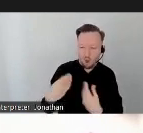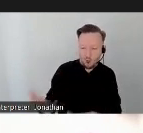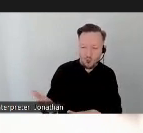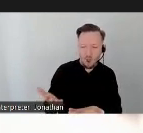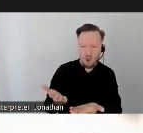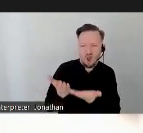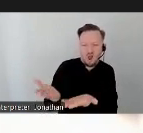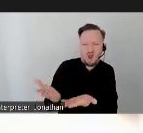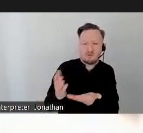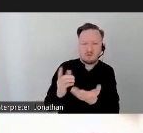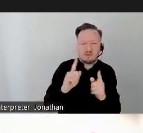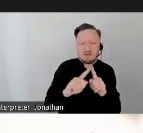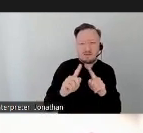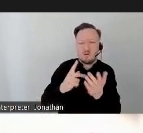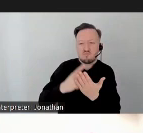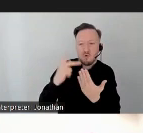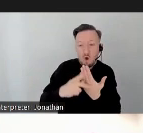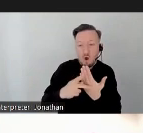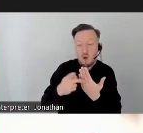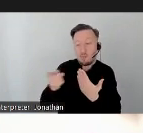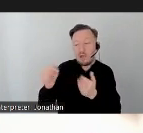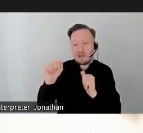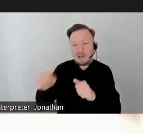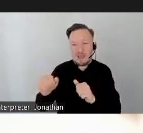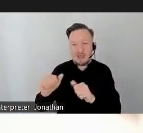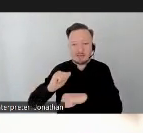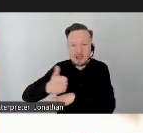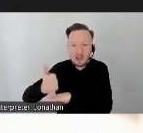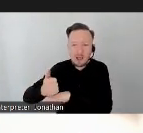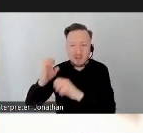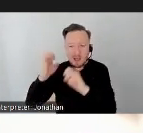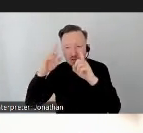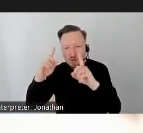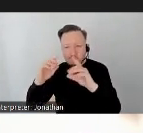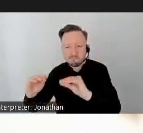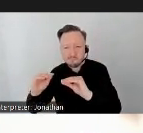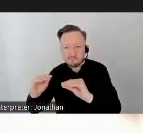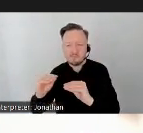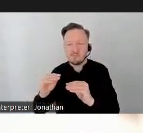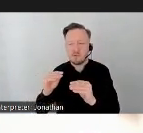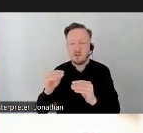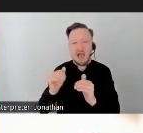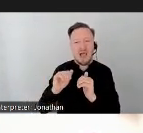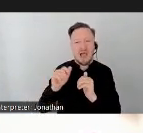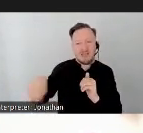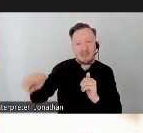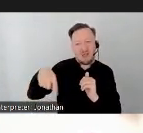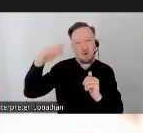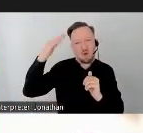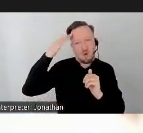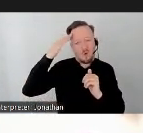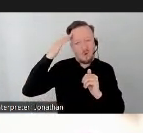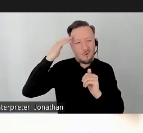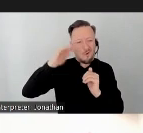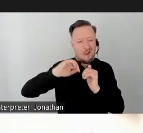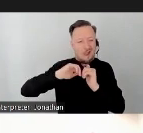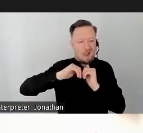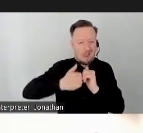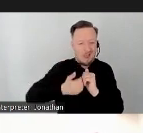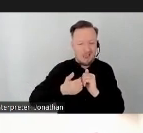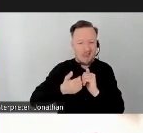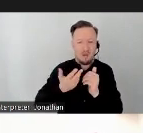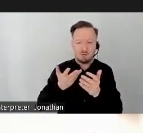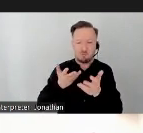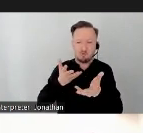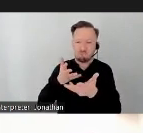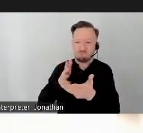them, to do some educational sessions so that they are well informed about how best to engage our